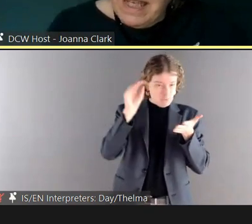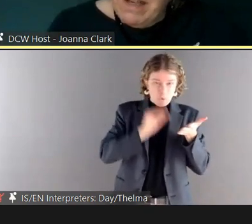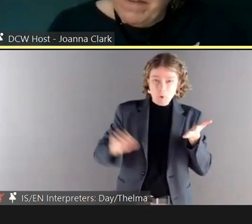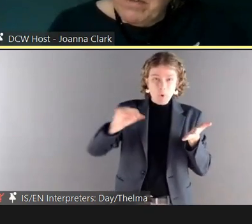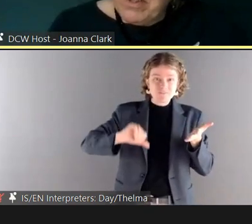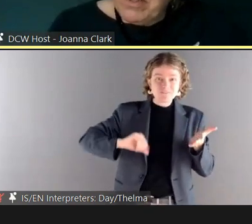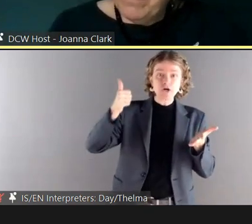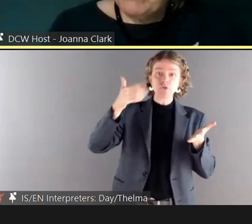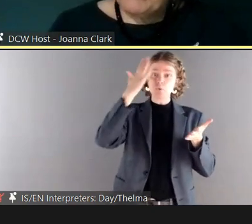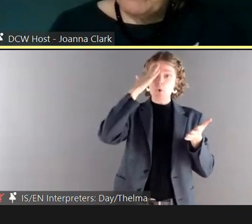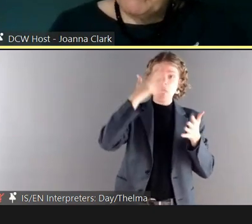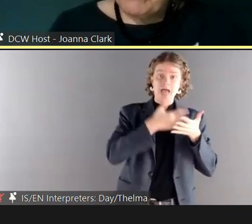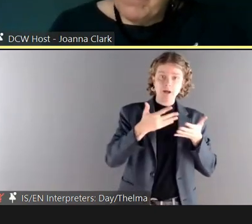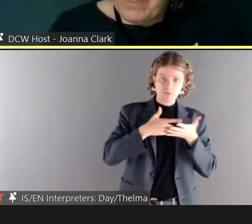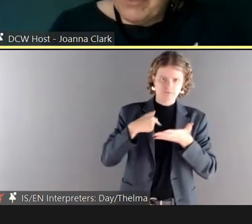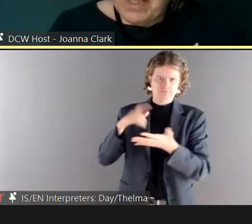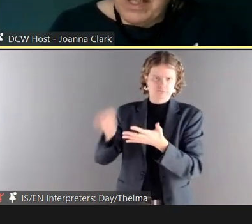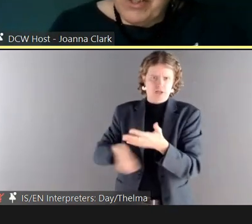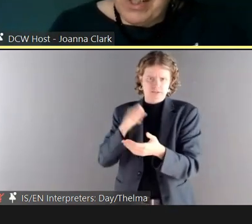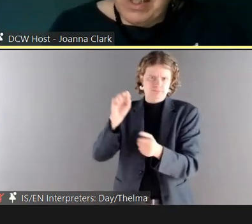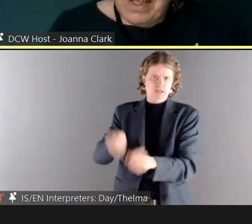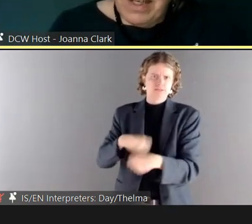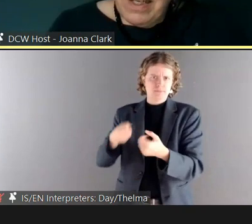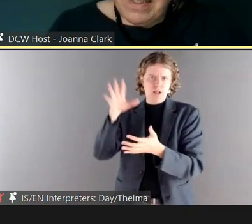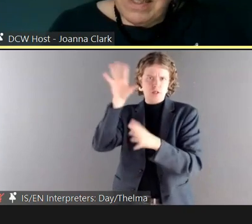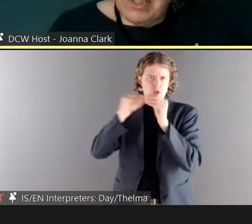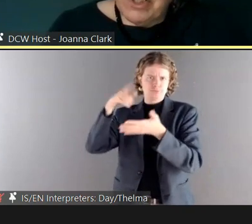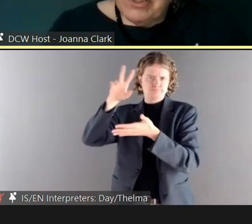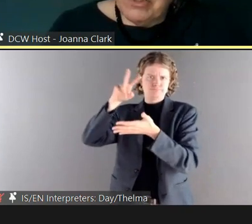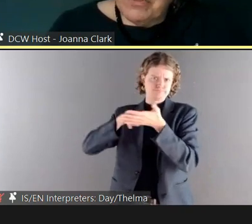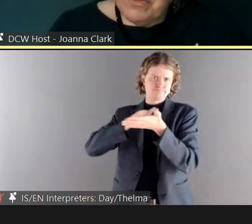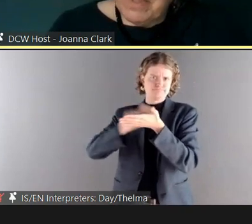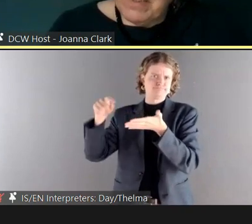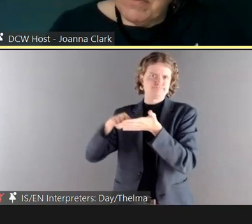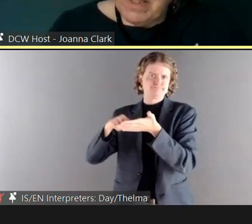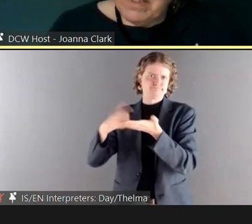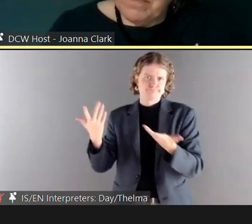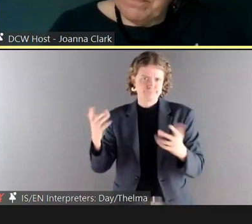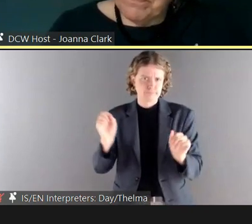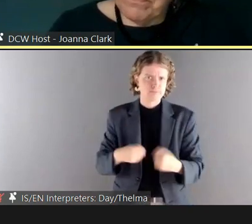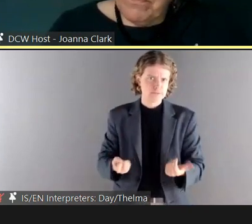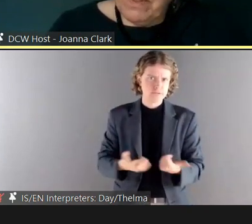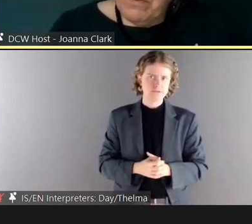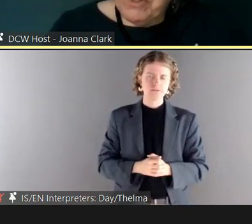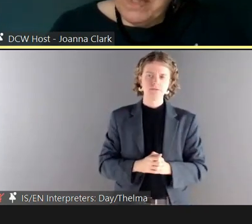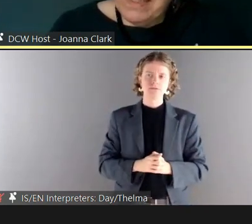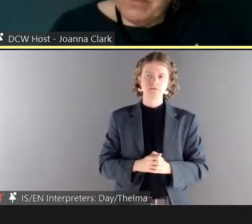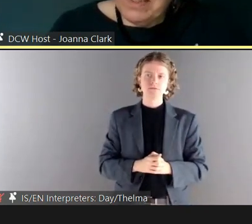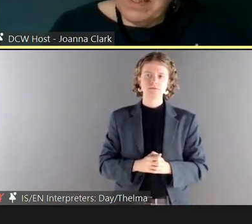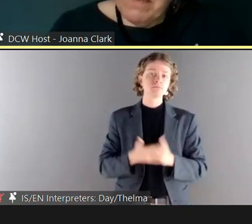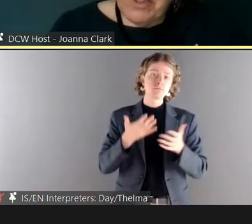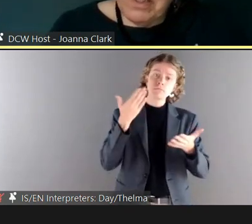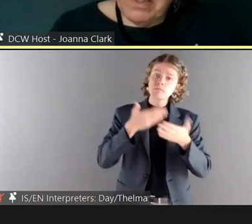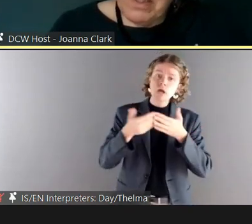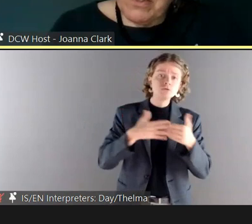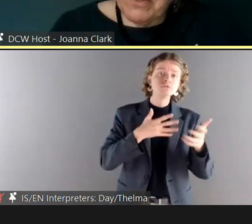The key focus of most primary education is teaching children to read and write, which means that when